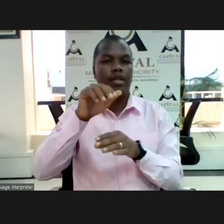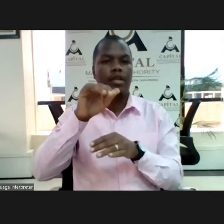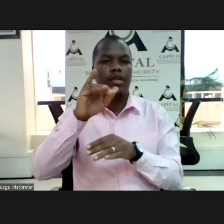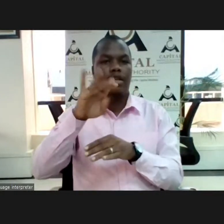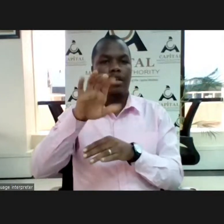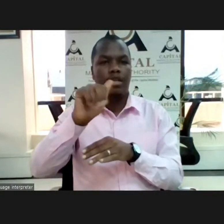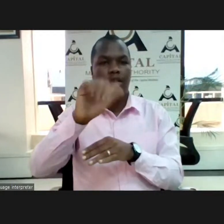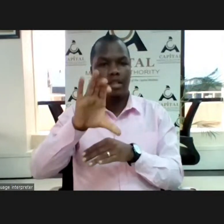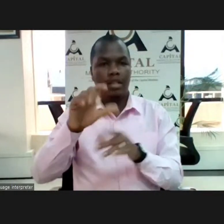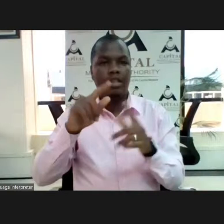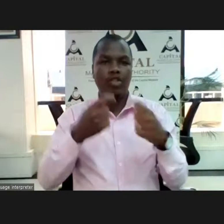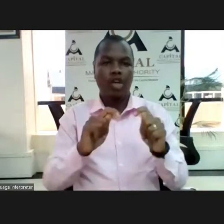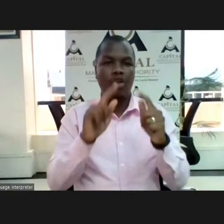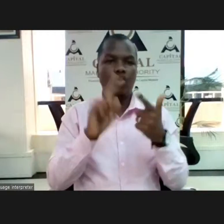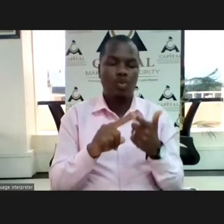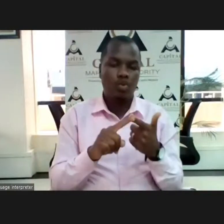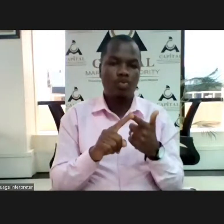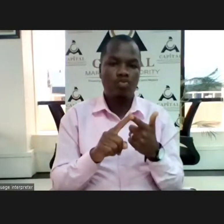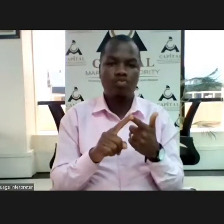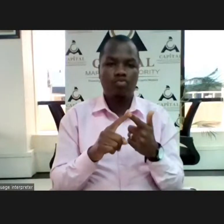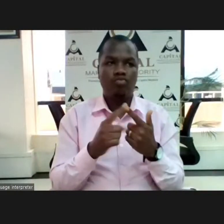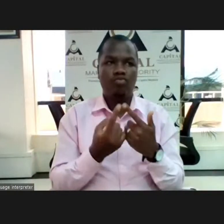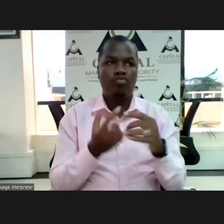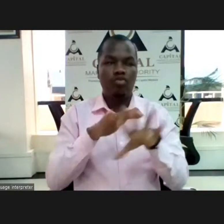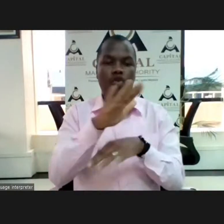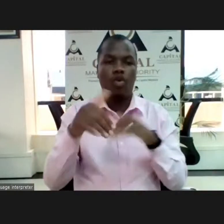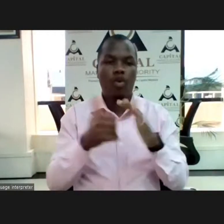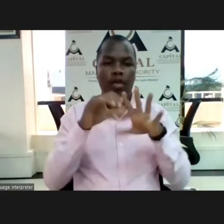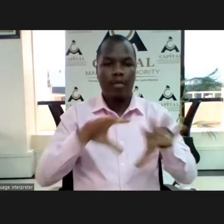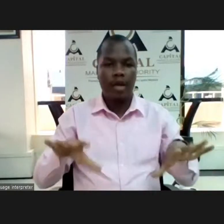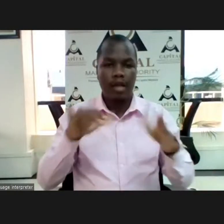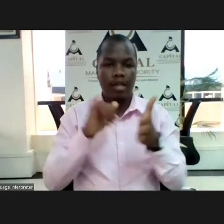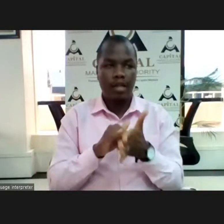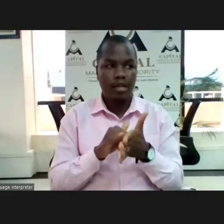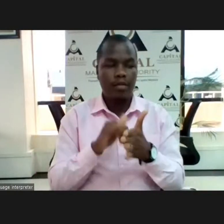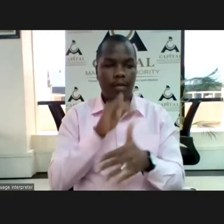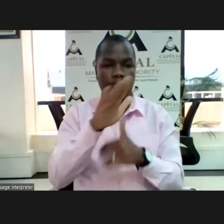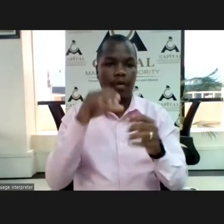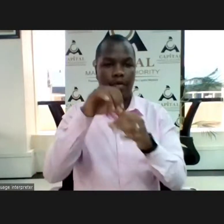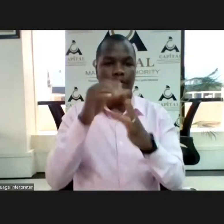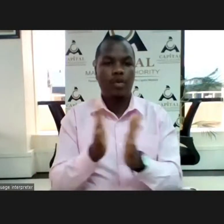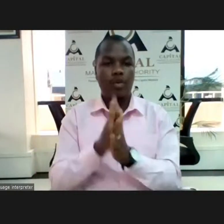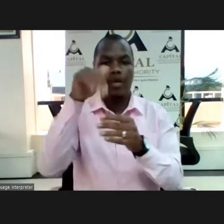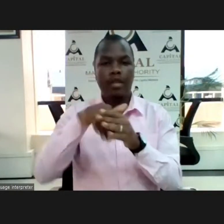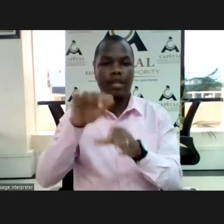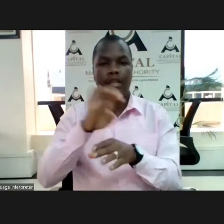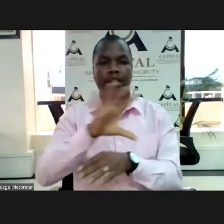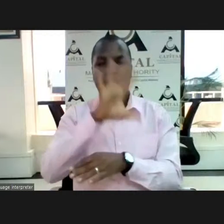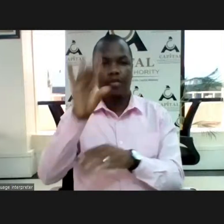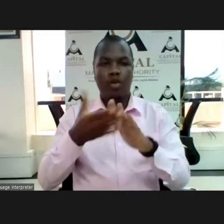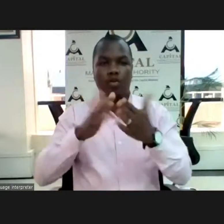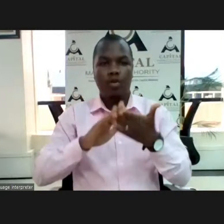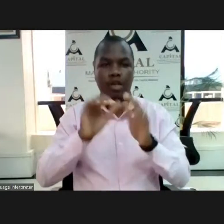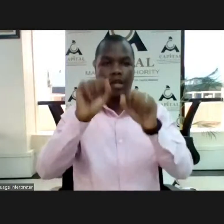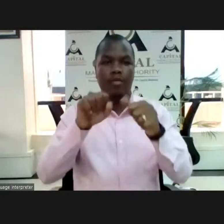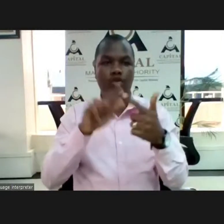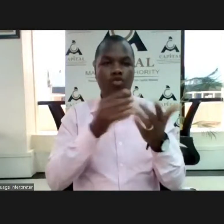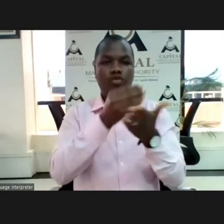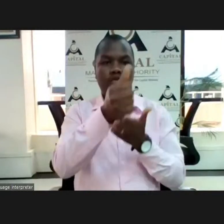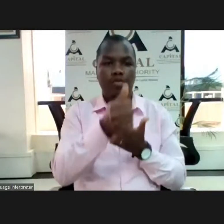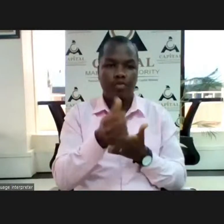trying to, sort of integrate all the markets so that all investors within the East African community are able to transact